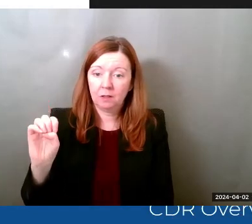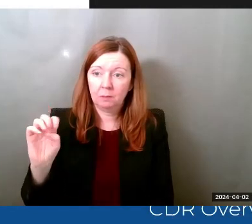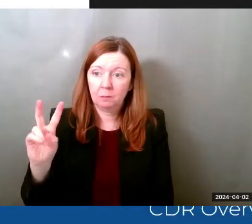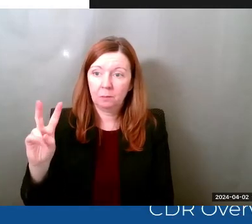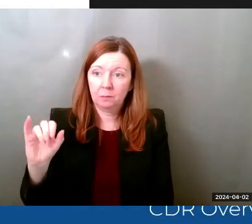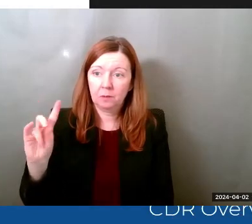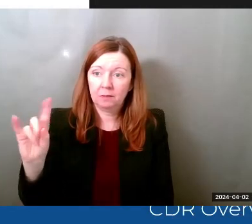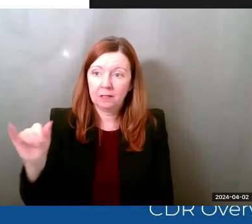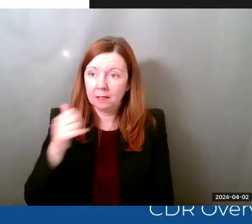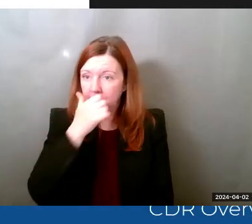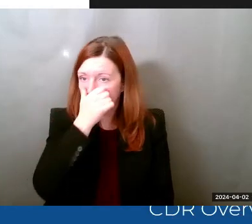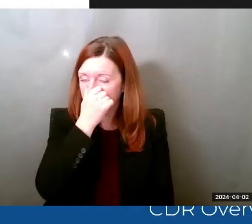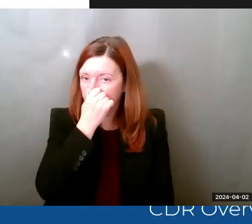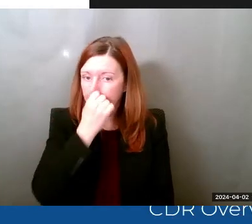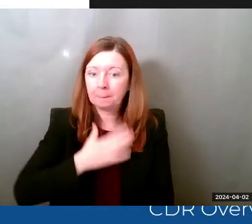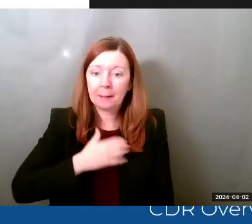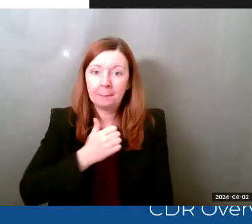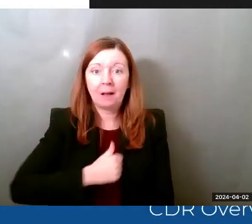Priviti. My apologies.